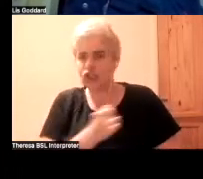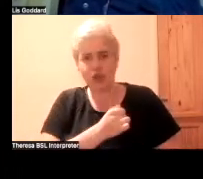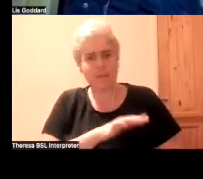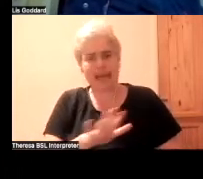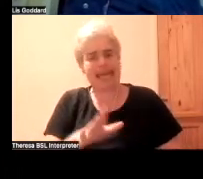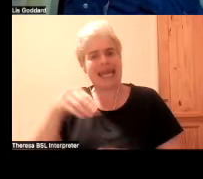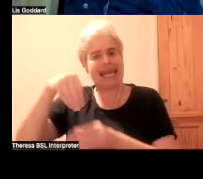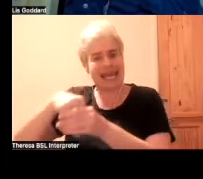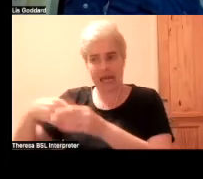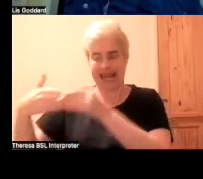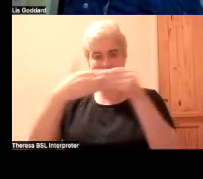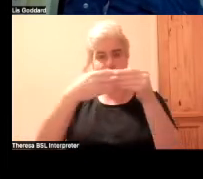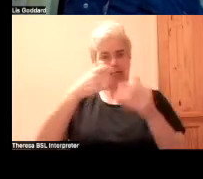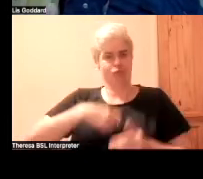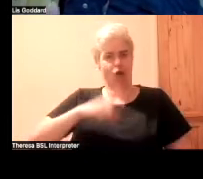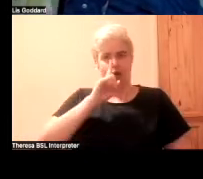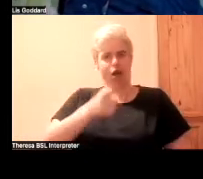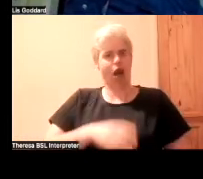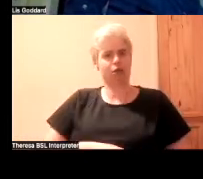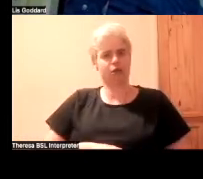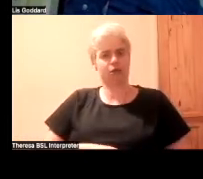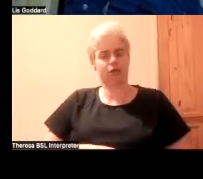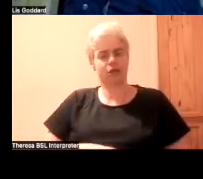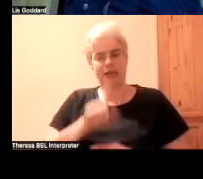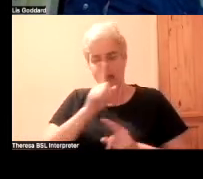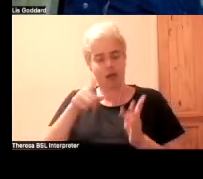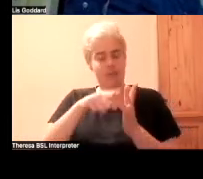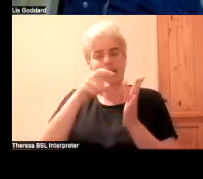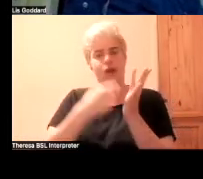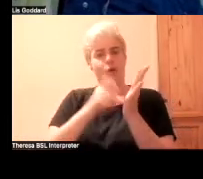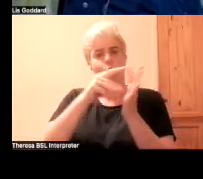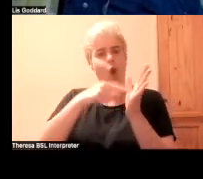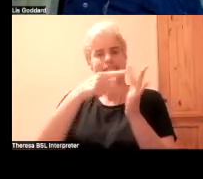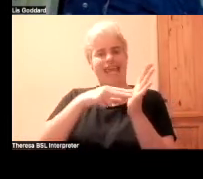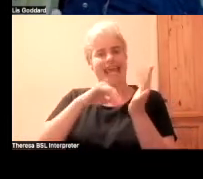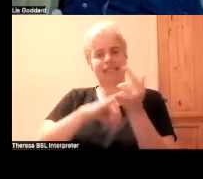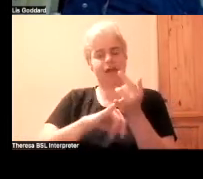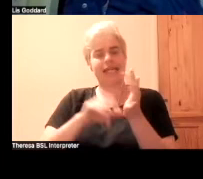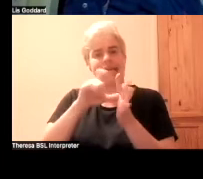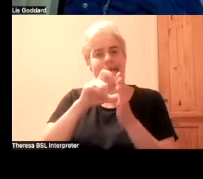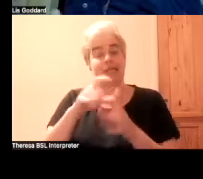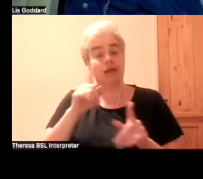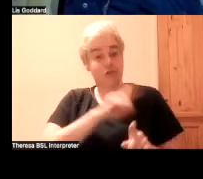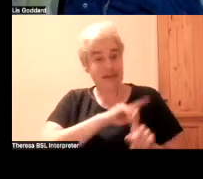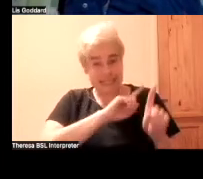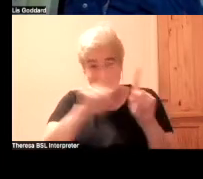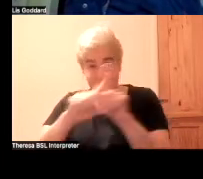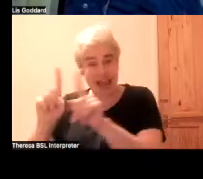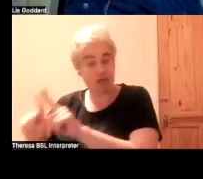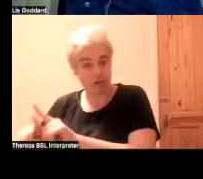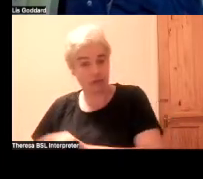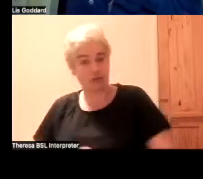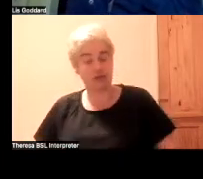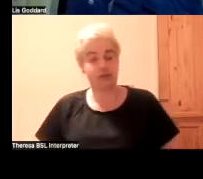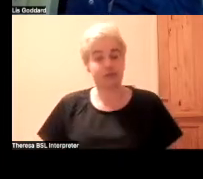be in leadership, that they should not be ordained. The reasons for this are varied according to the wing of the church you